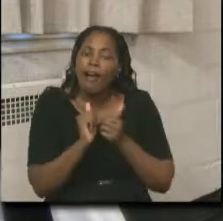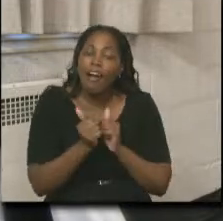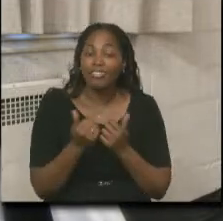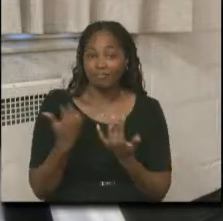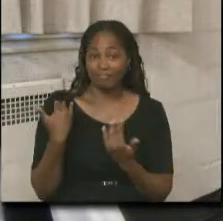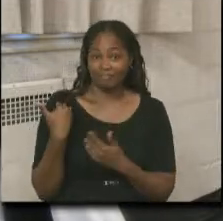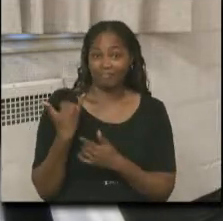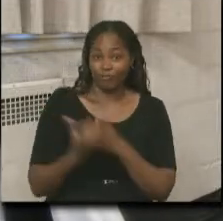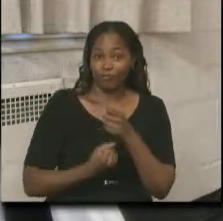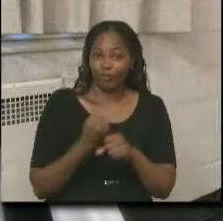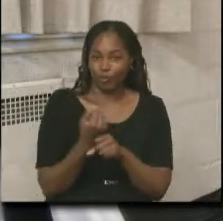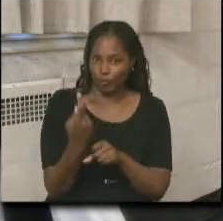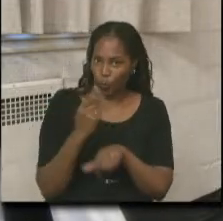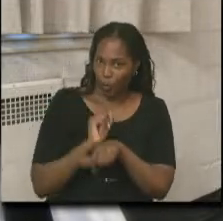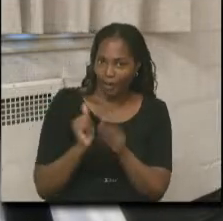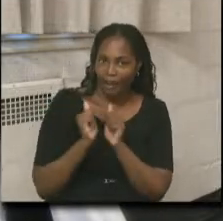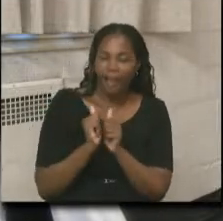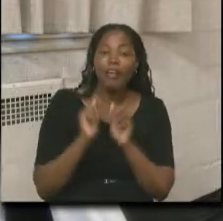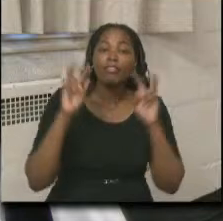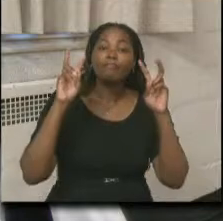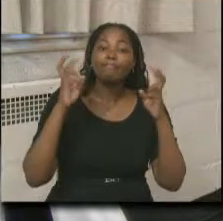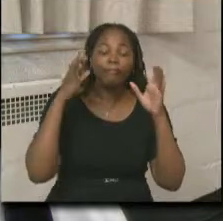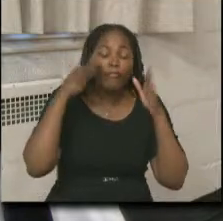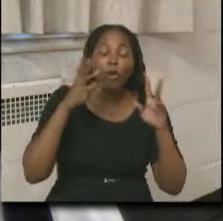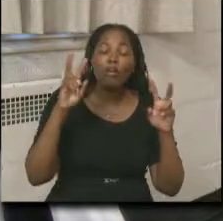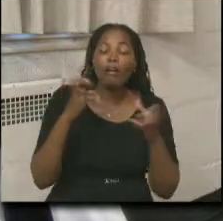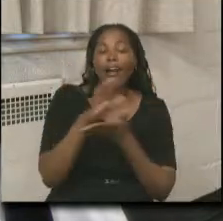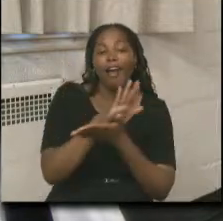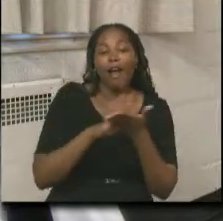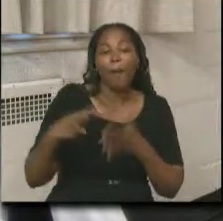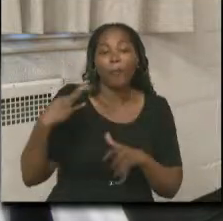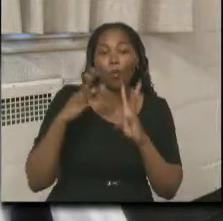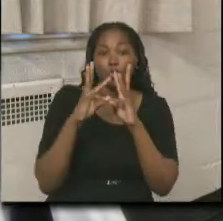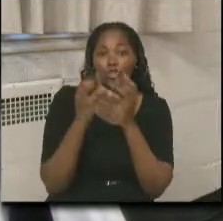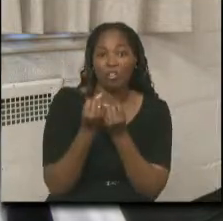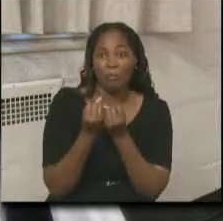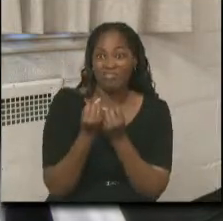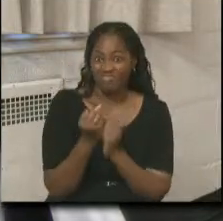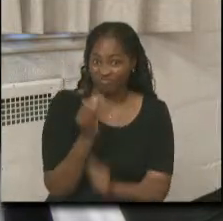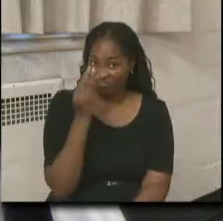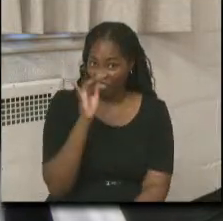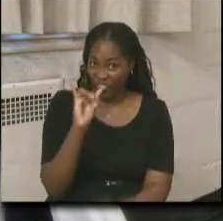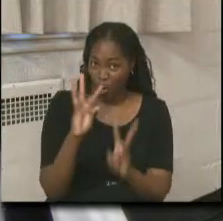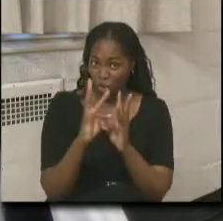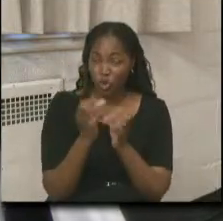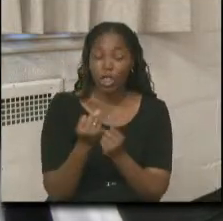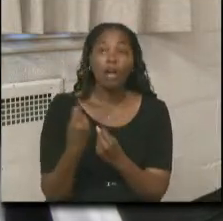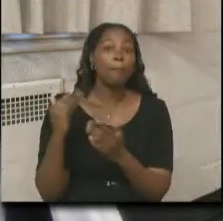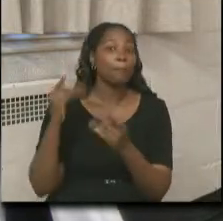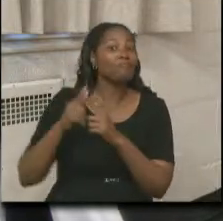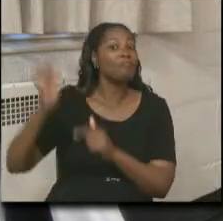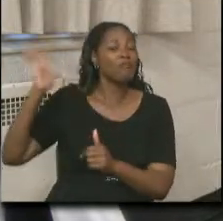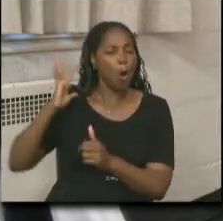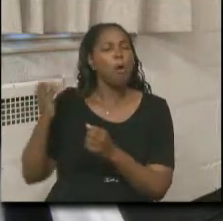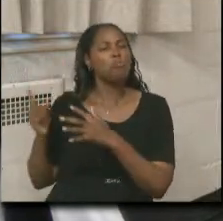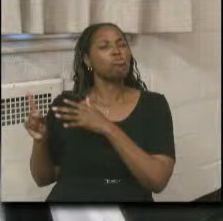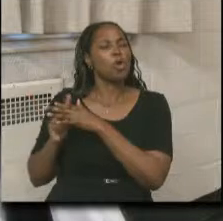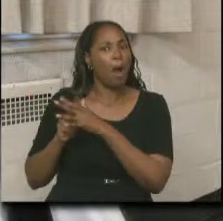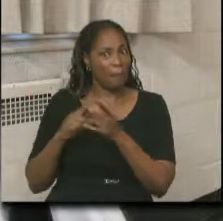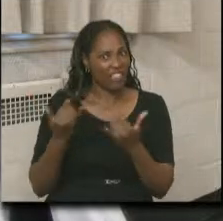the college application workshop, which was very well attended, the best that we've had so far, and I